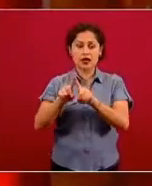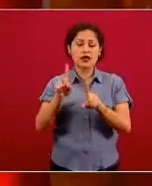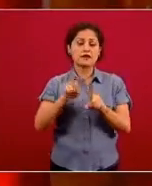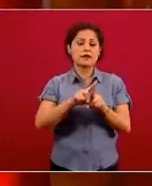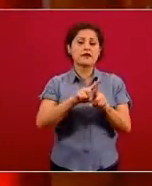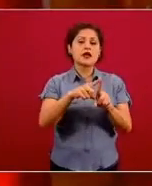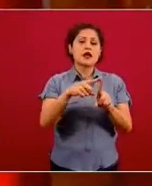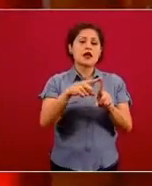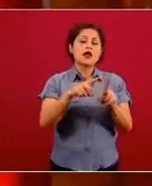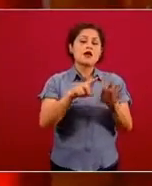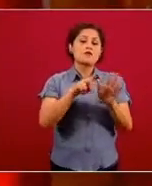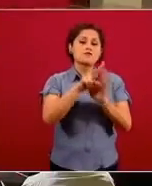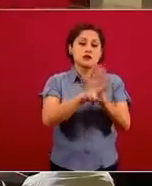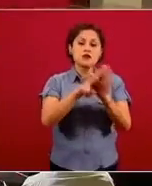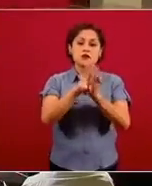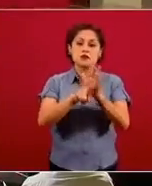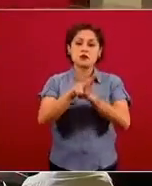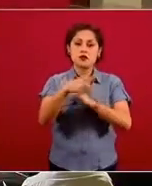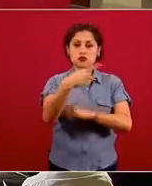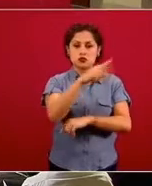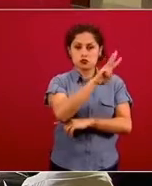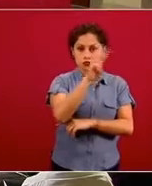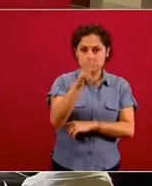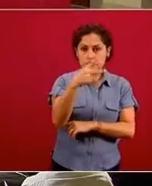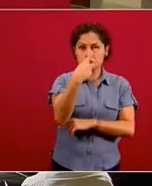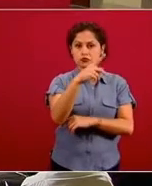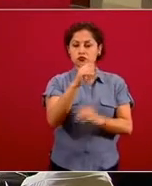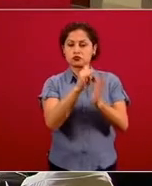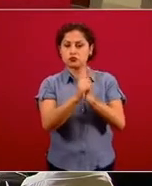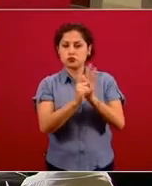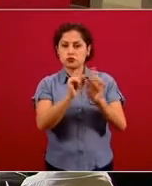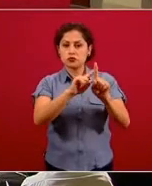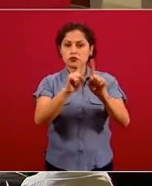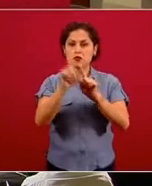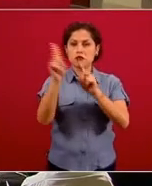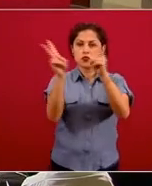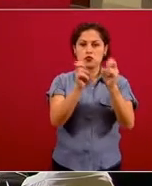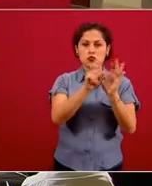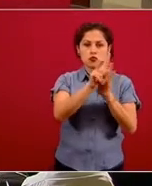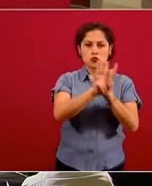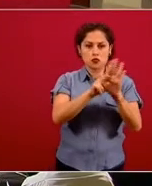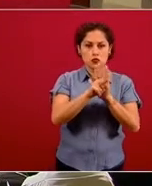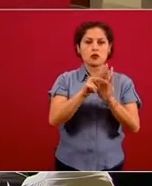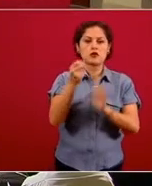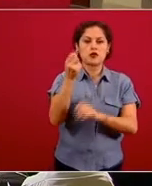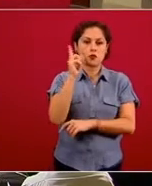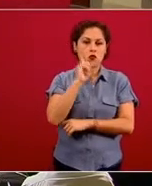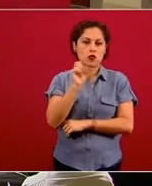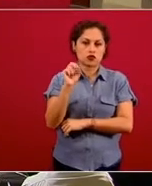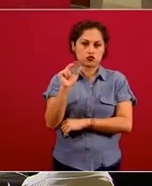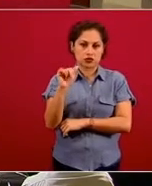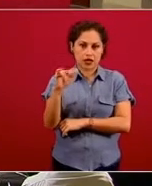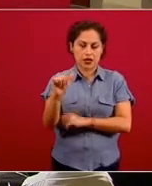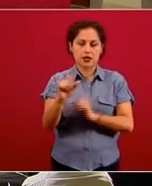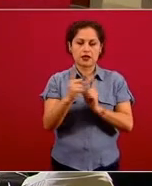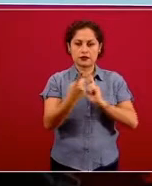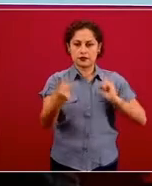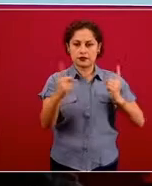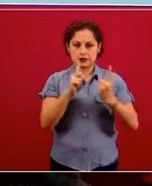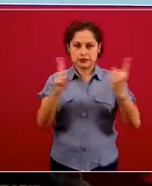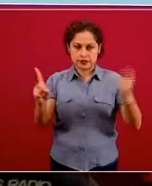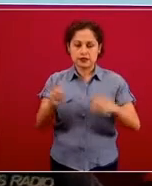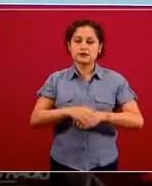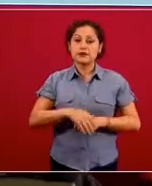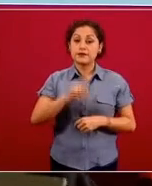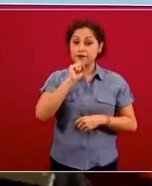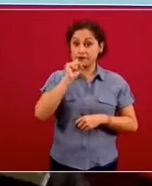www.coronavirus.mx. You can find those on every channel, on all the channels that are nationally open.